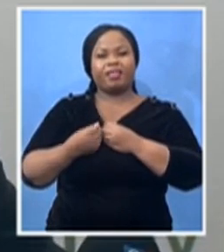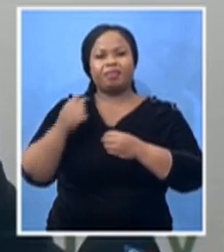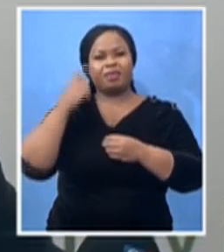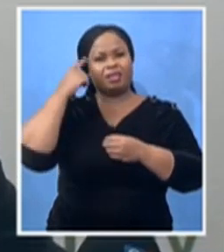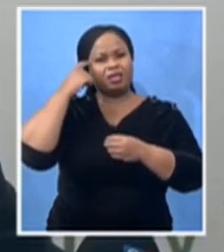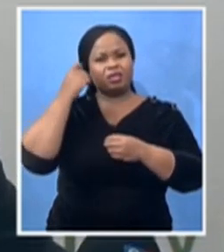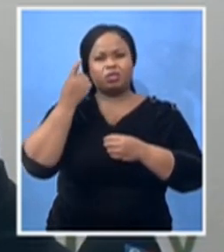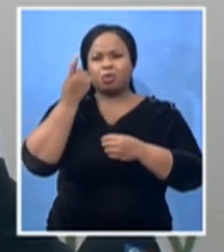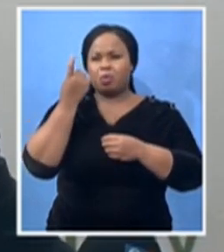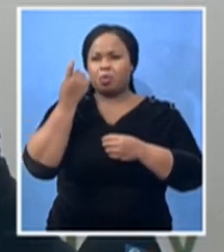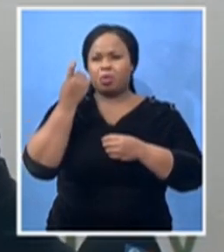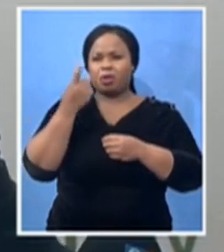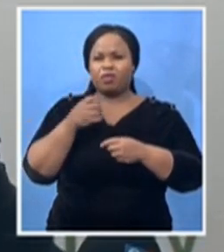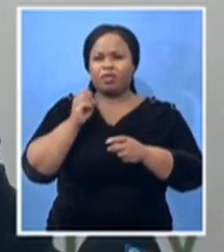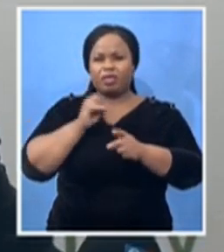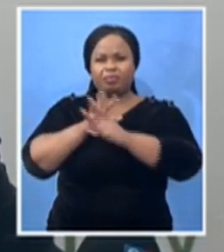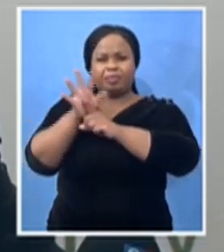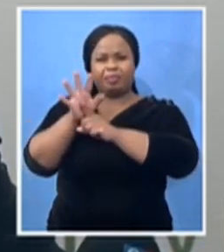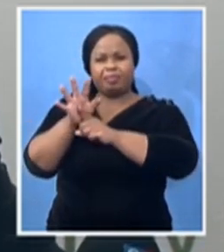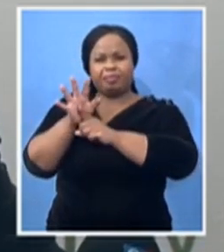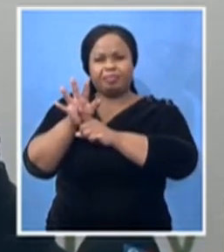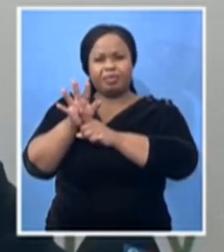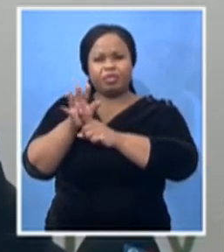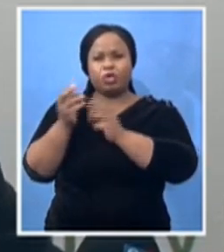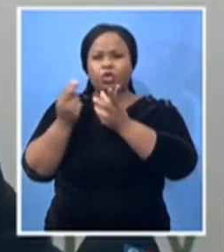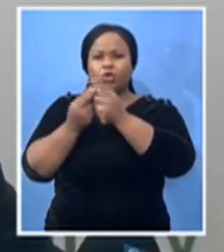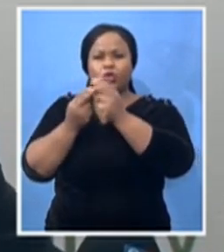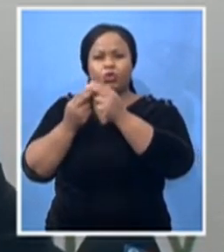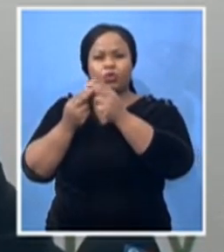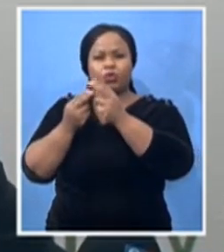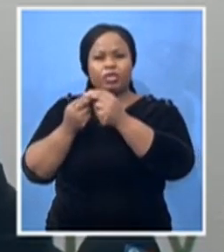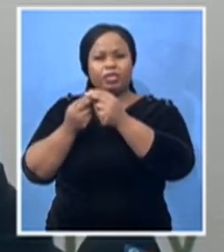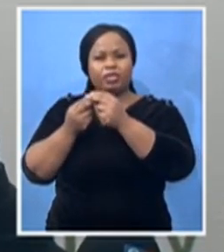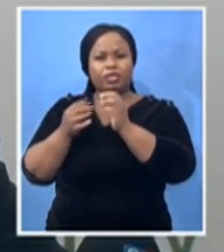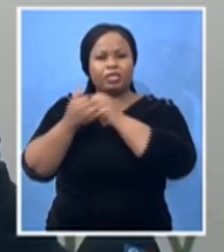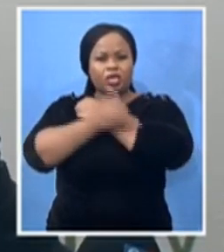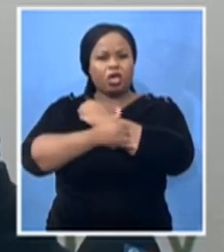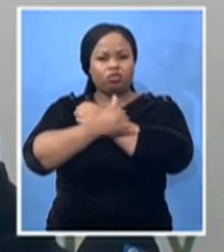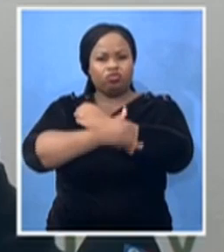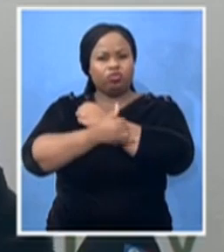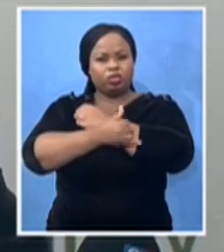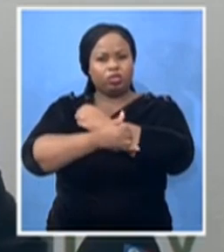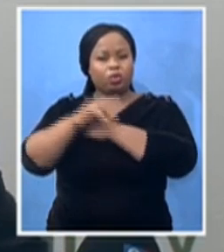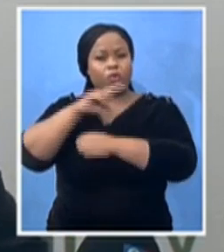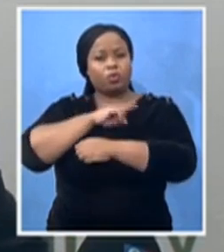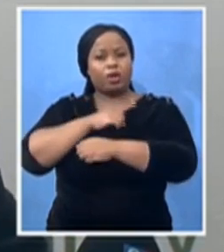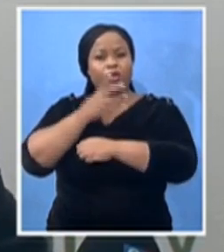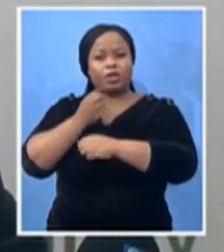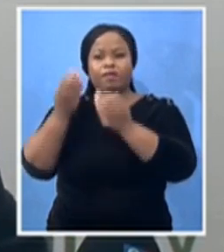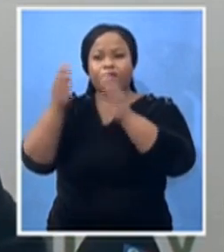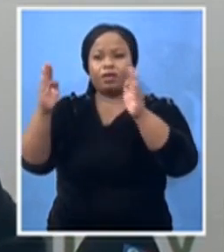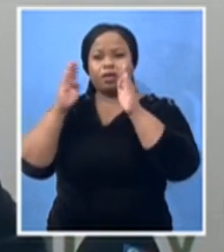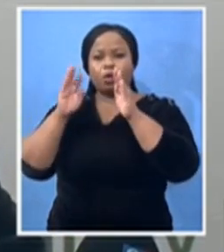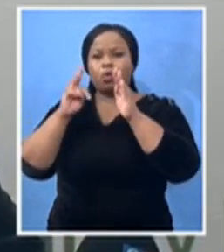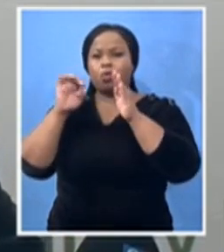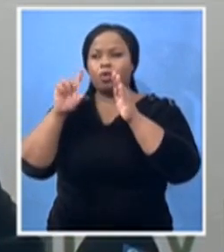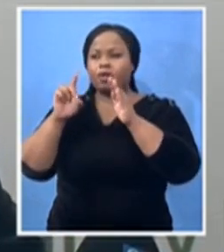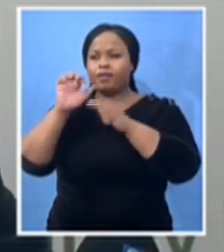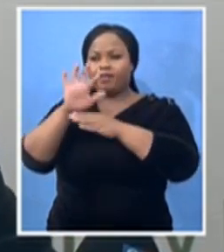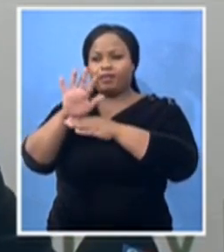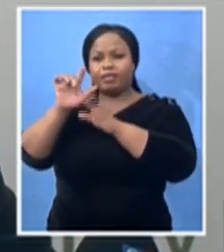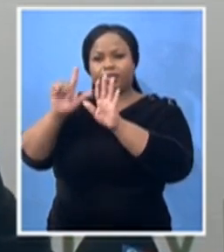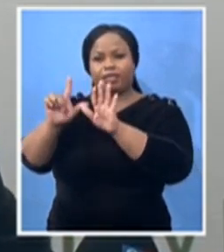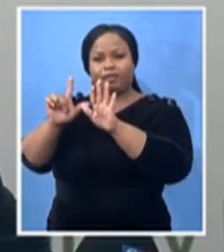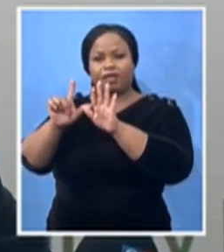obstetric unit in the country, because we have a ward 57, which is an infectious ward, where we keep